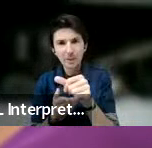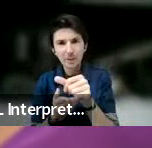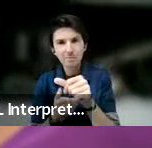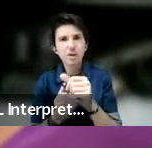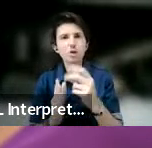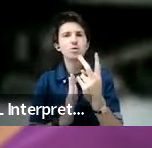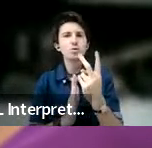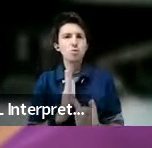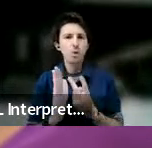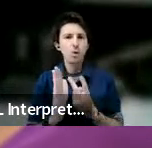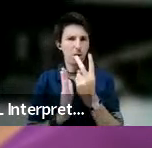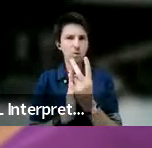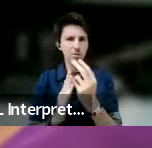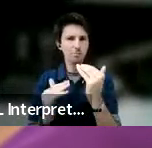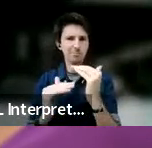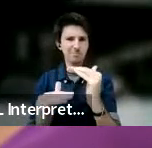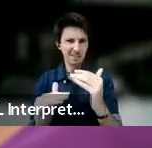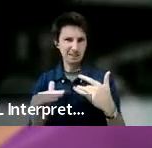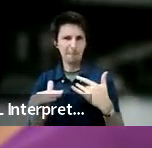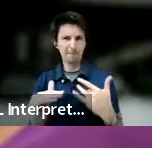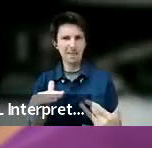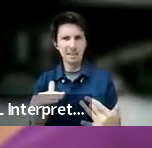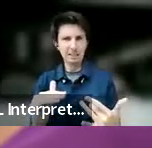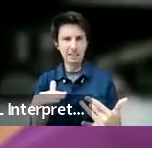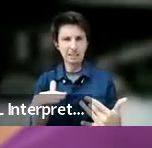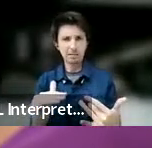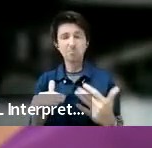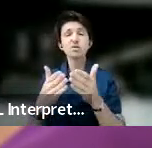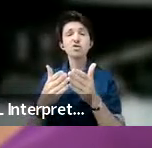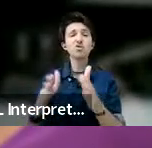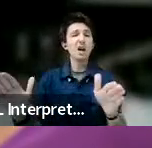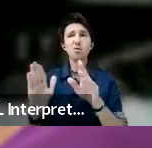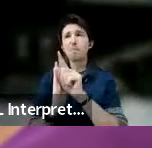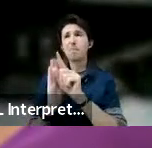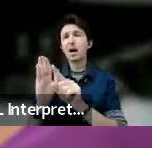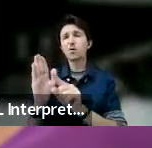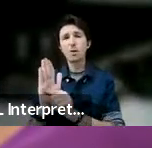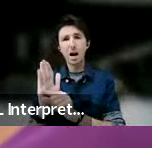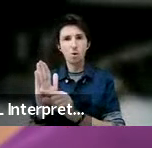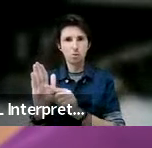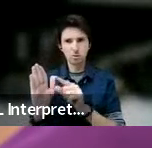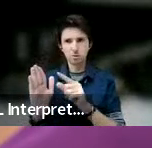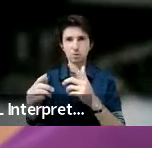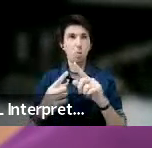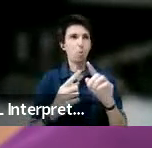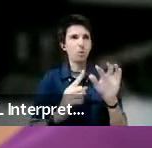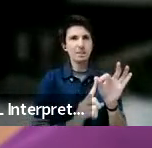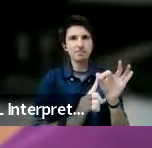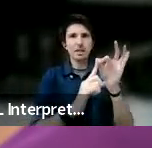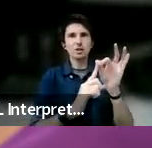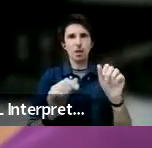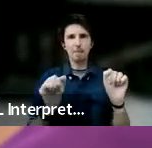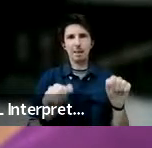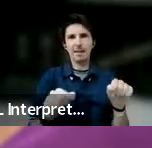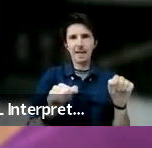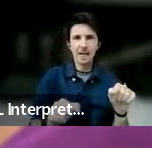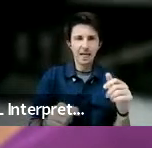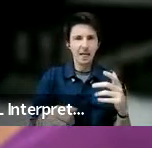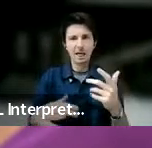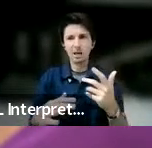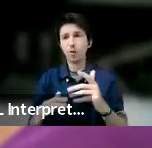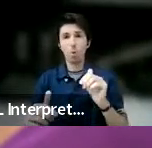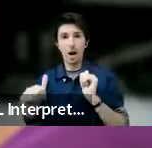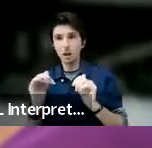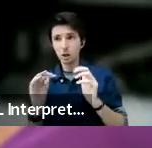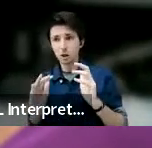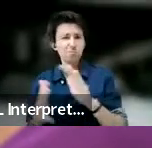classification, whether you're a general background actor, a special ability, or a photo double. And there is payment that is